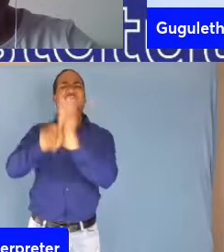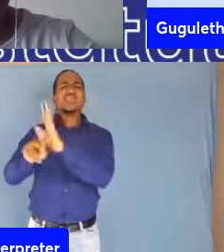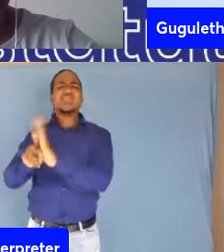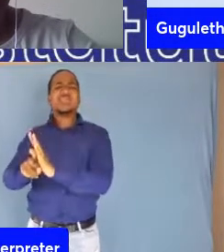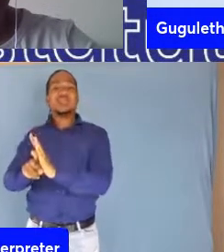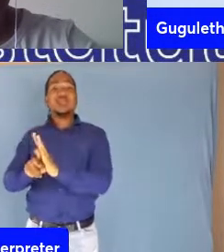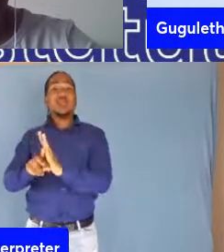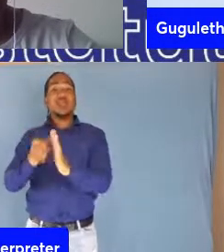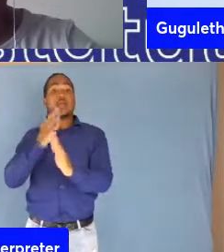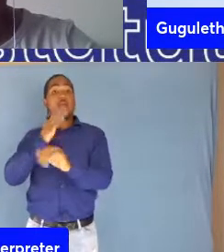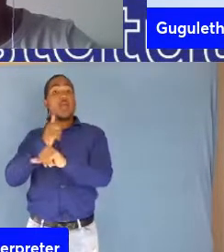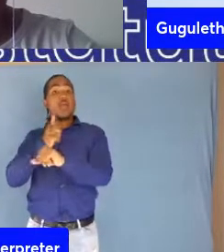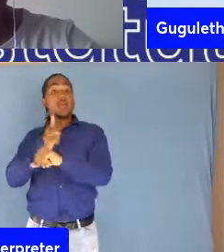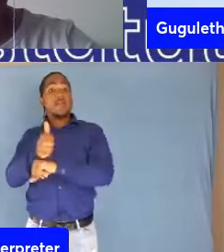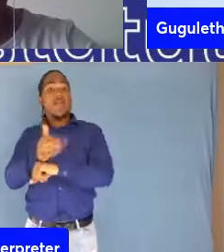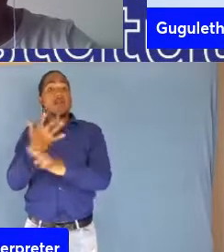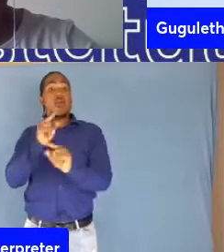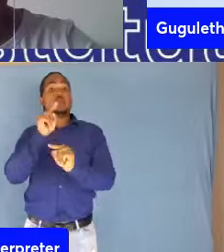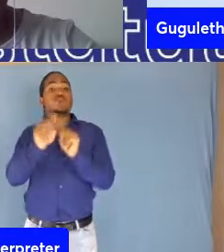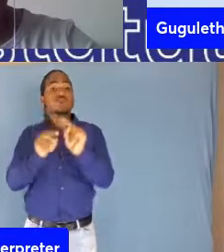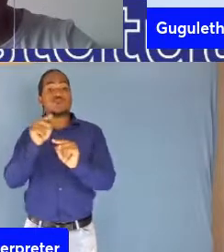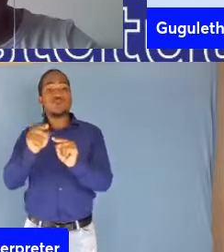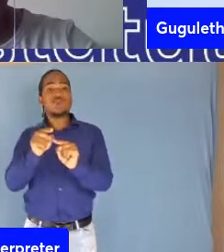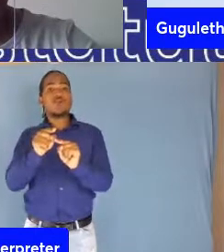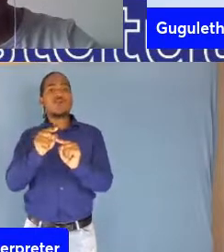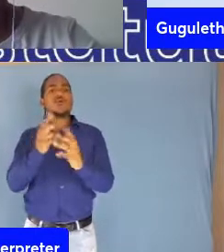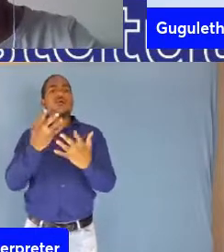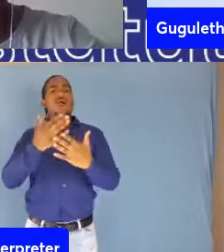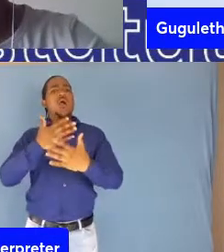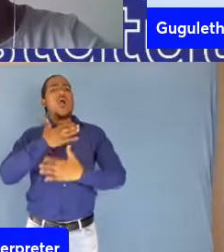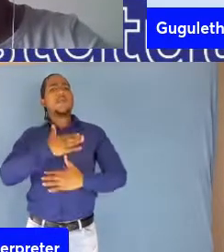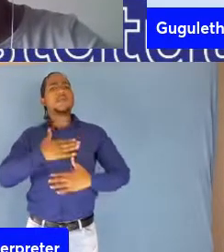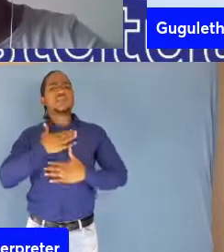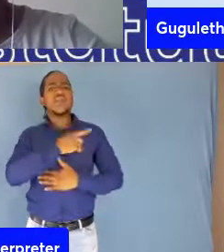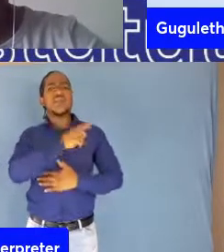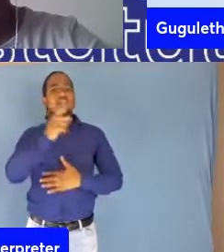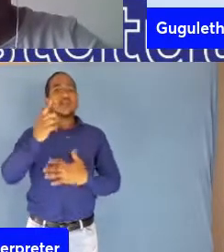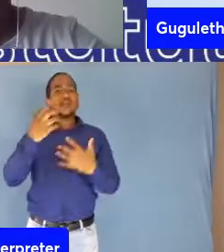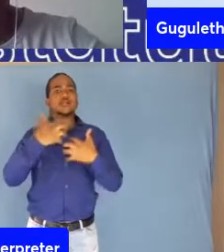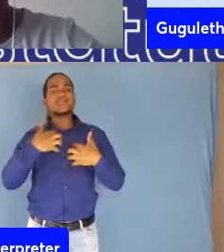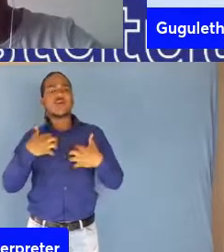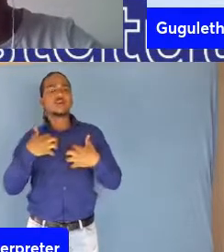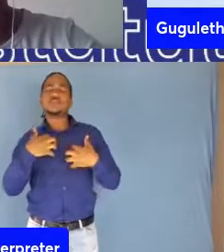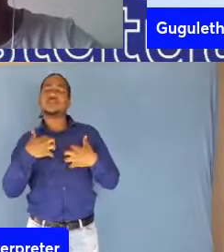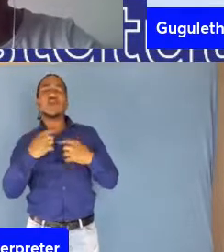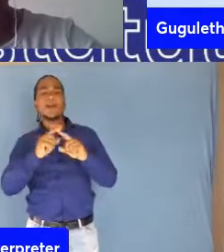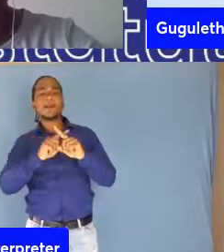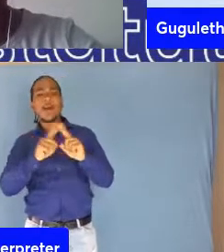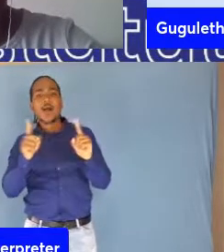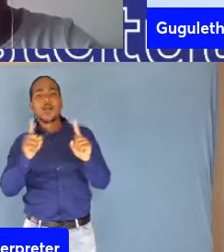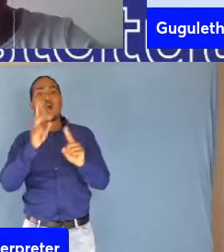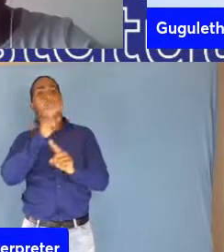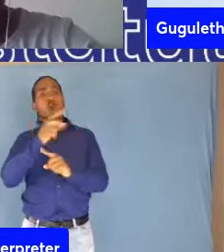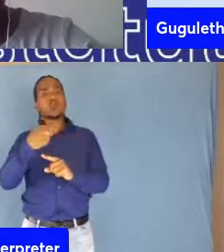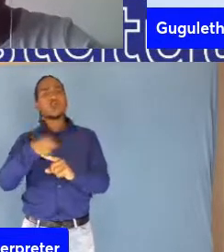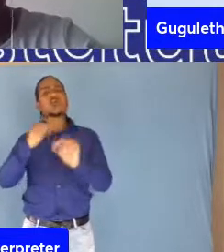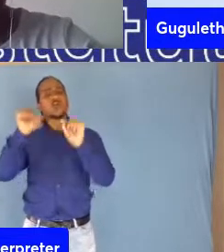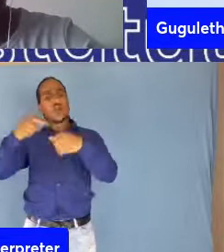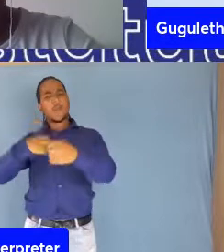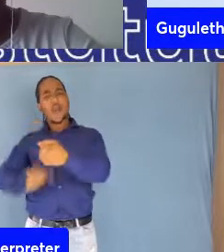without understanding and appreciating their frustration. No, I'm not. At the same time, I'm not condemning